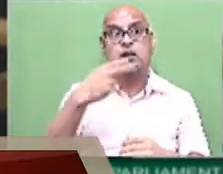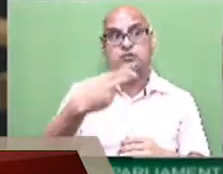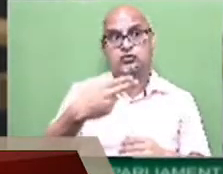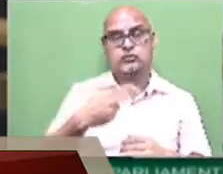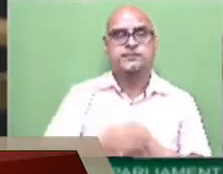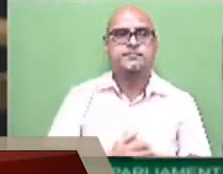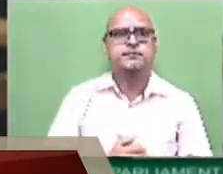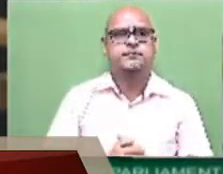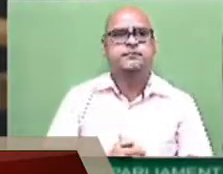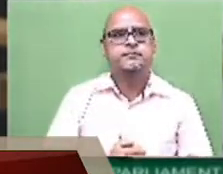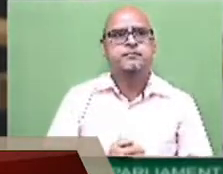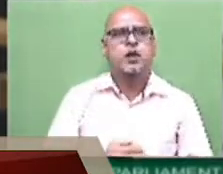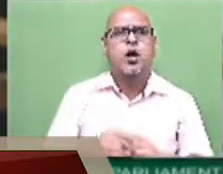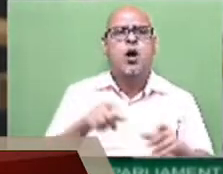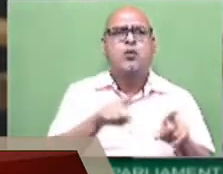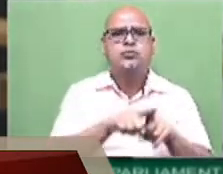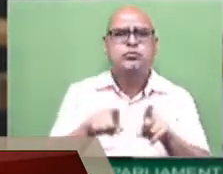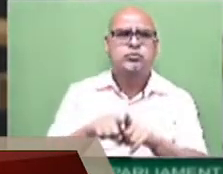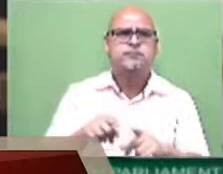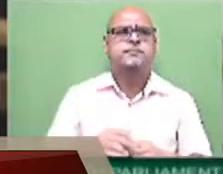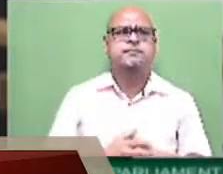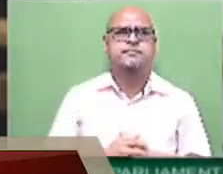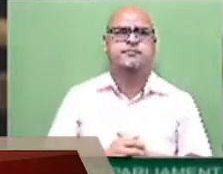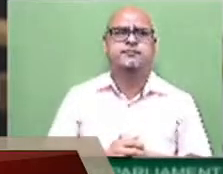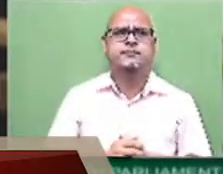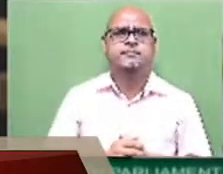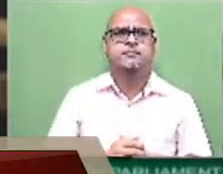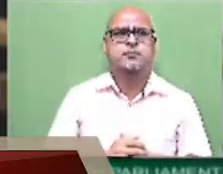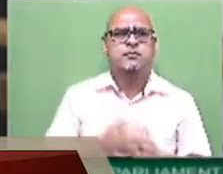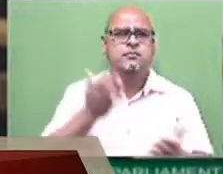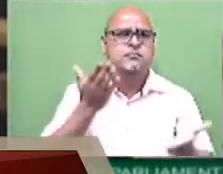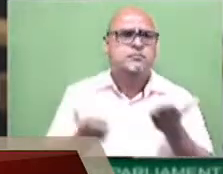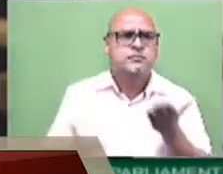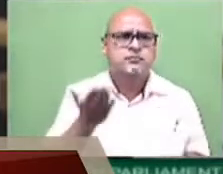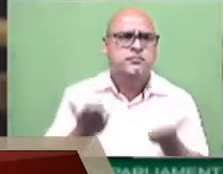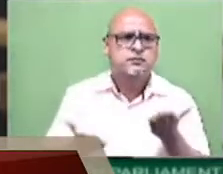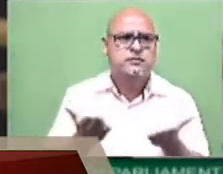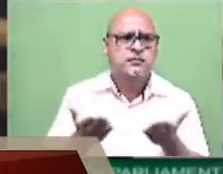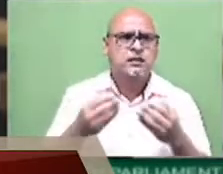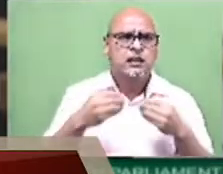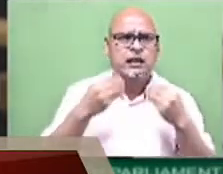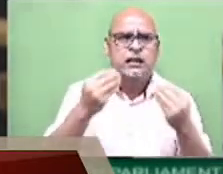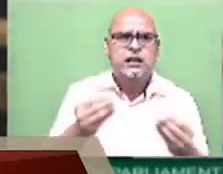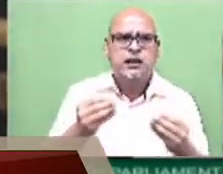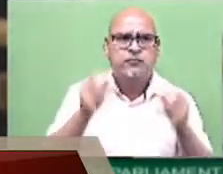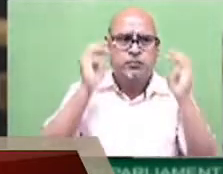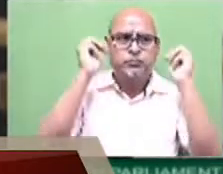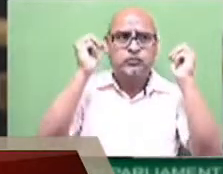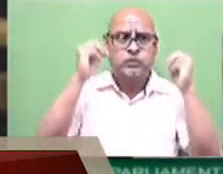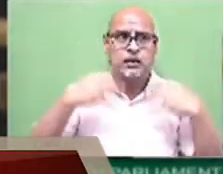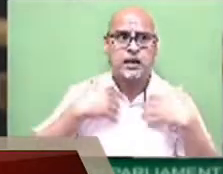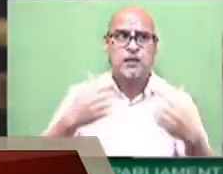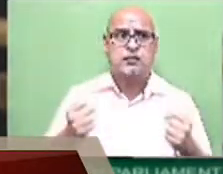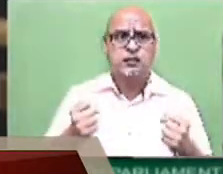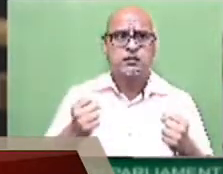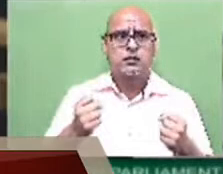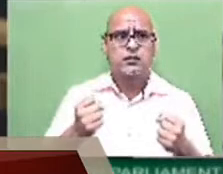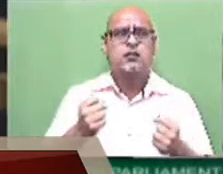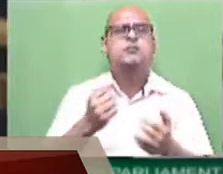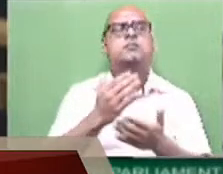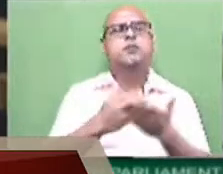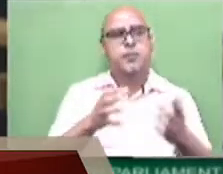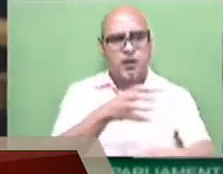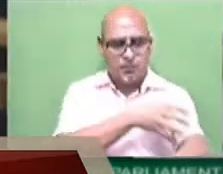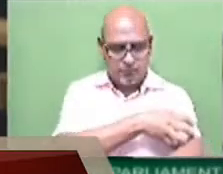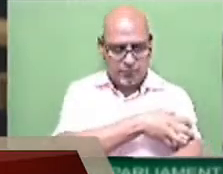the Minister that far-reaching and wide discretion and power without any Parliament oversight or scrutiny. Because this